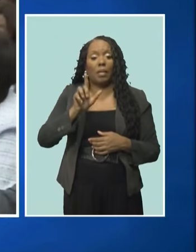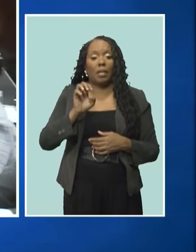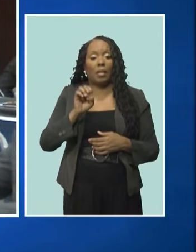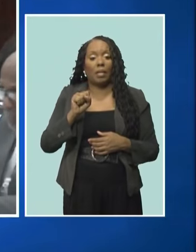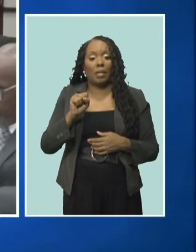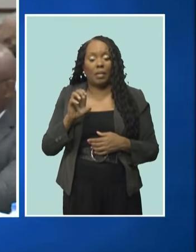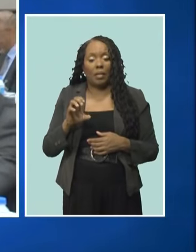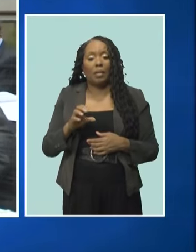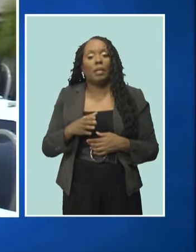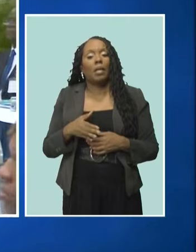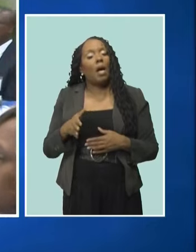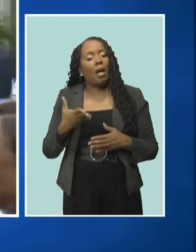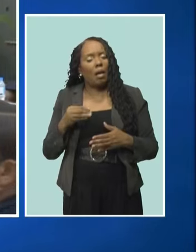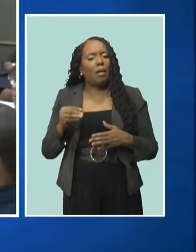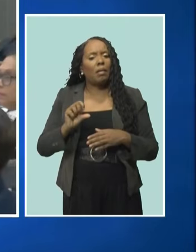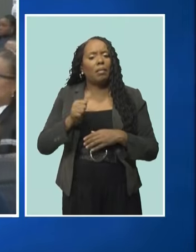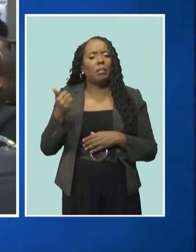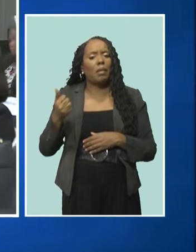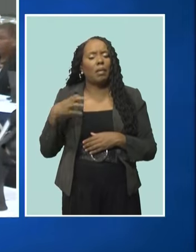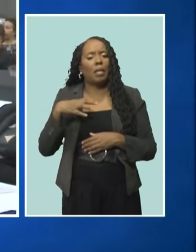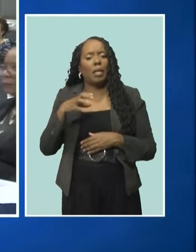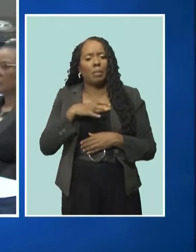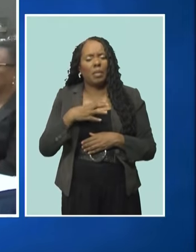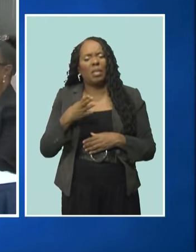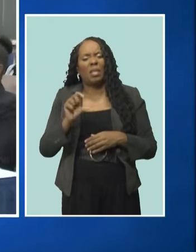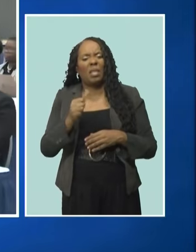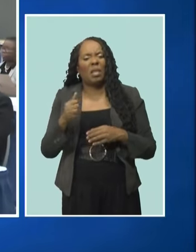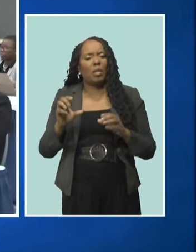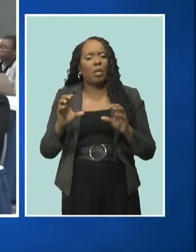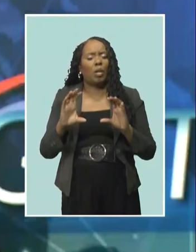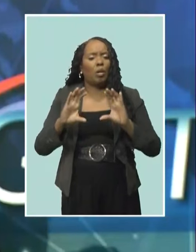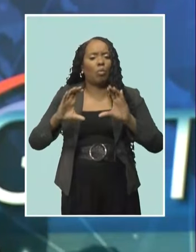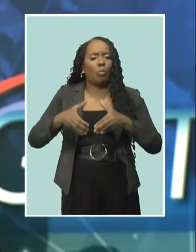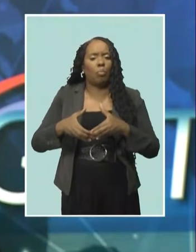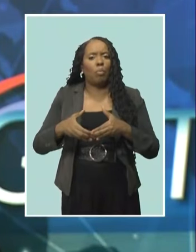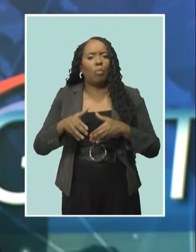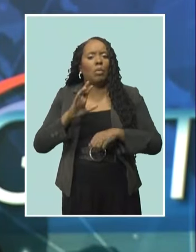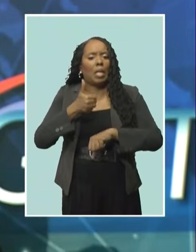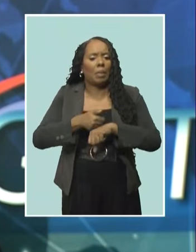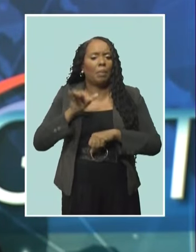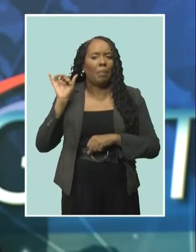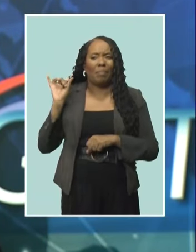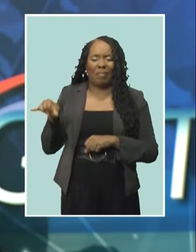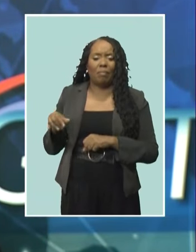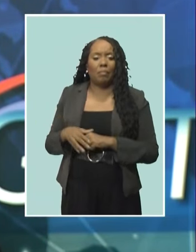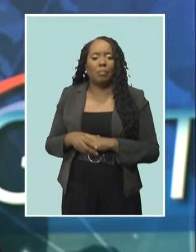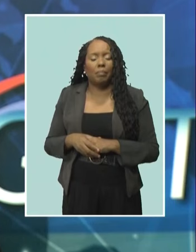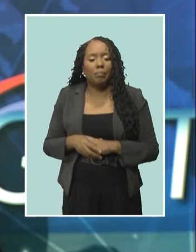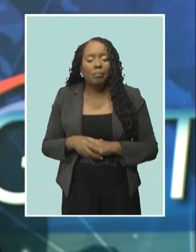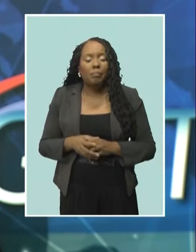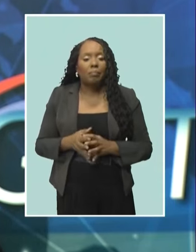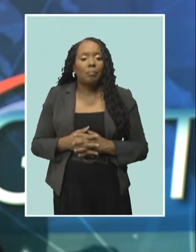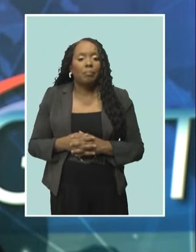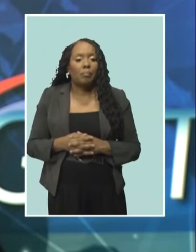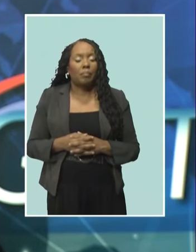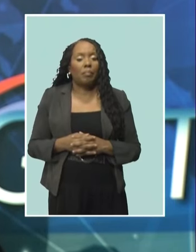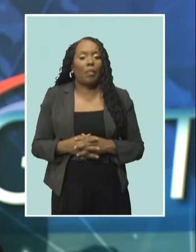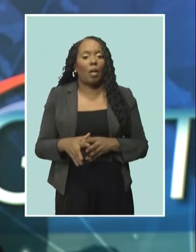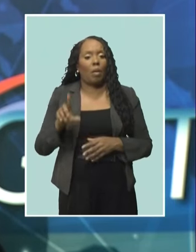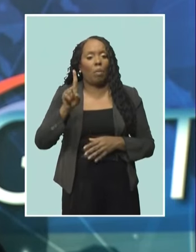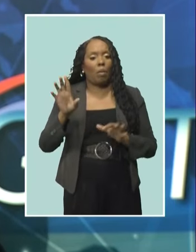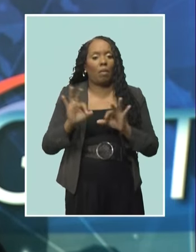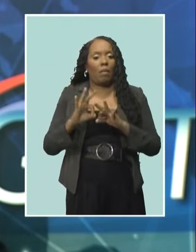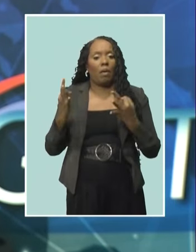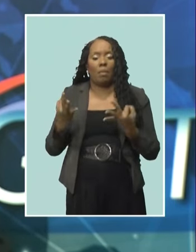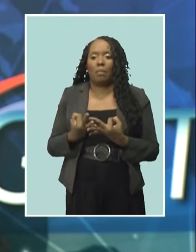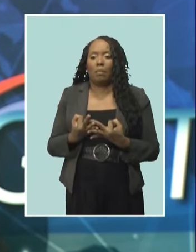Commonwealth Secretariat. Trevor Thorpe, CBC News. One family is now homeless and others